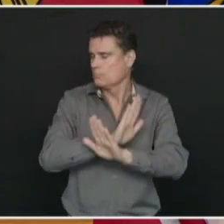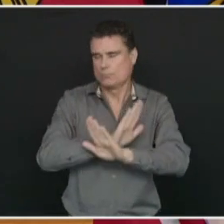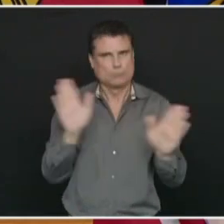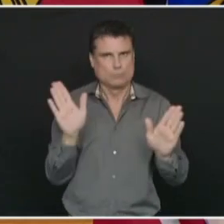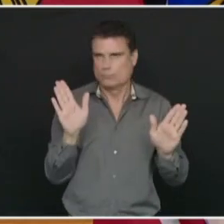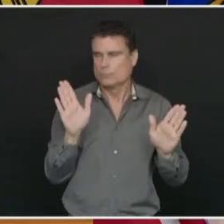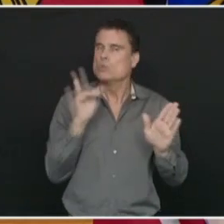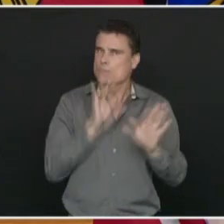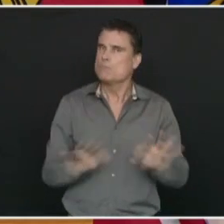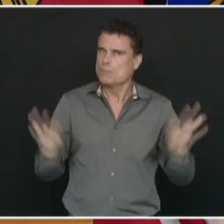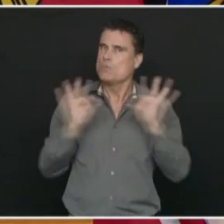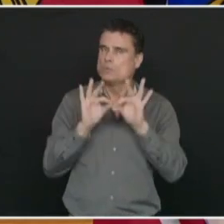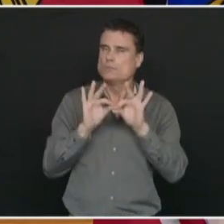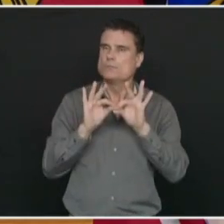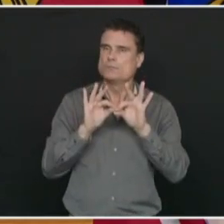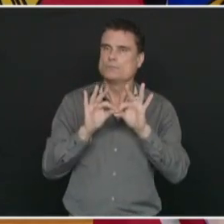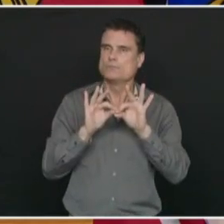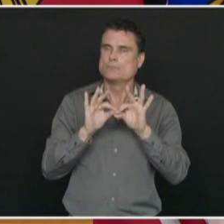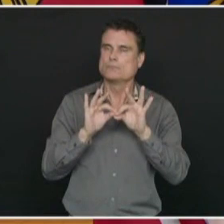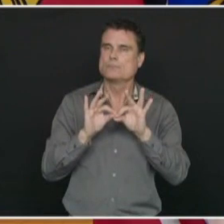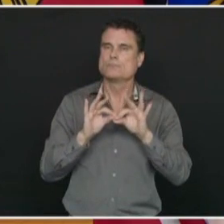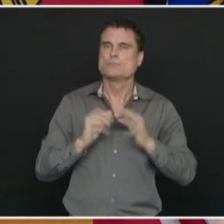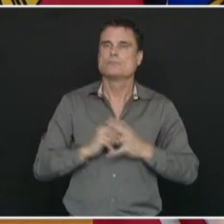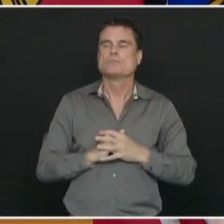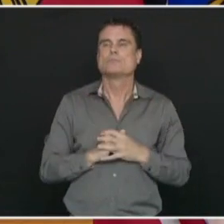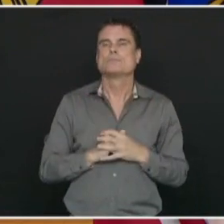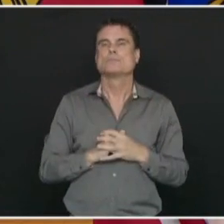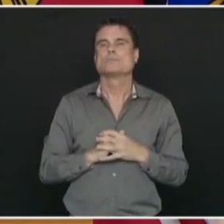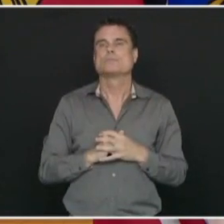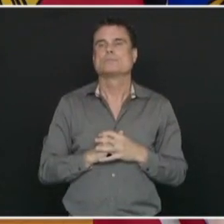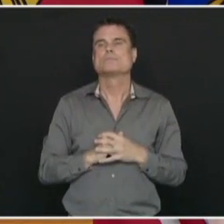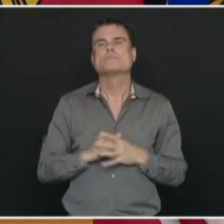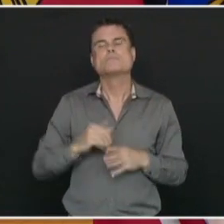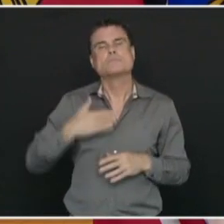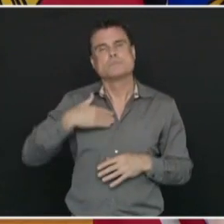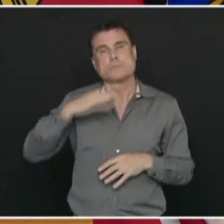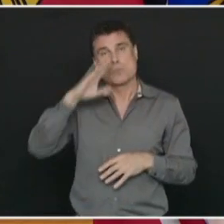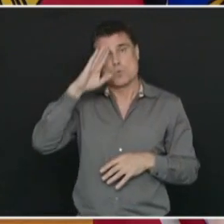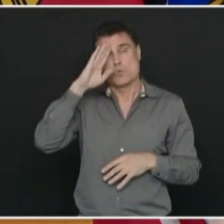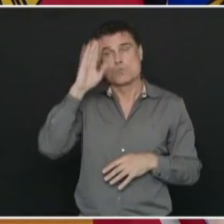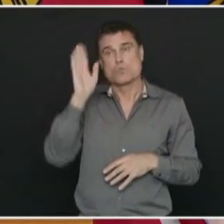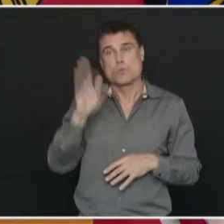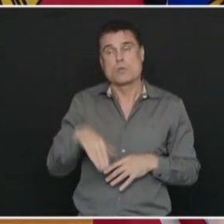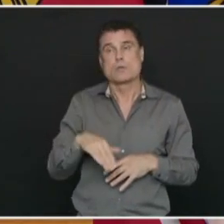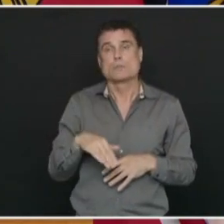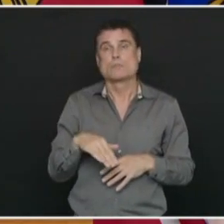gov.bc.ca/COVID-19. And for a full listing of the provincial health officer's orders, visit